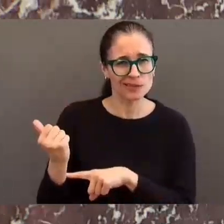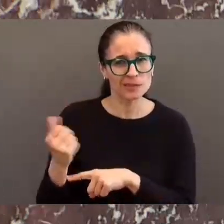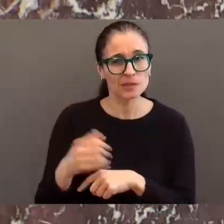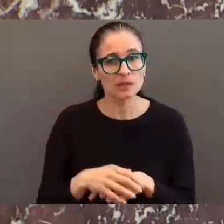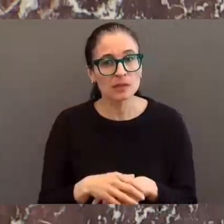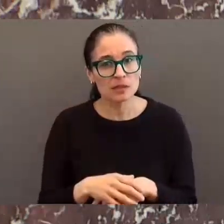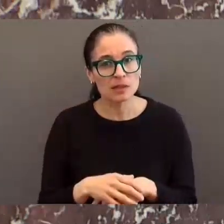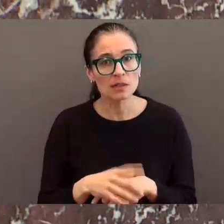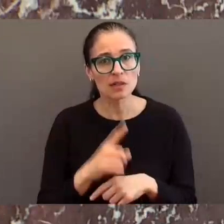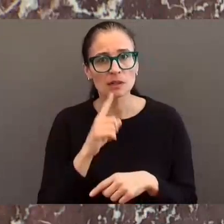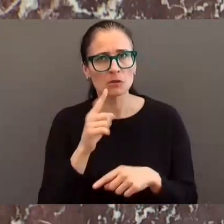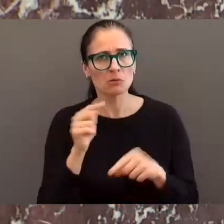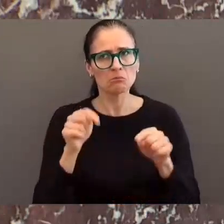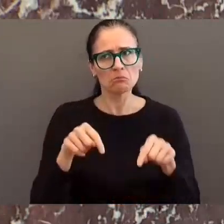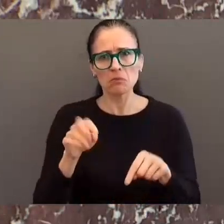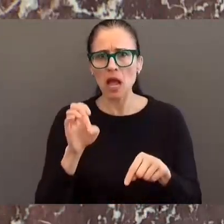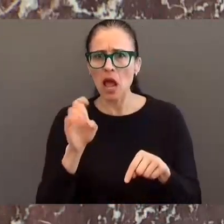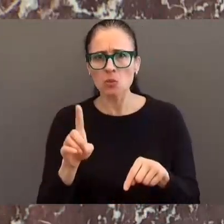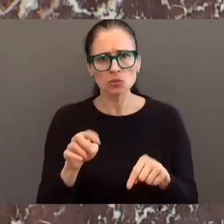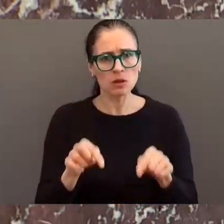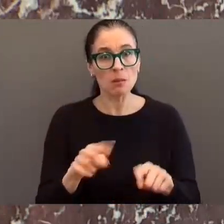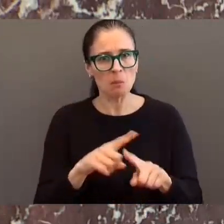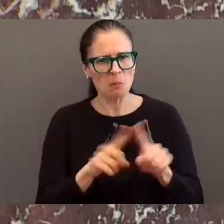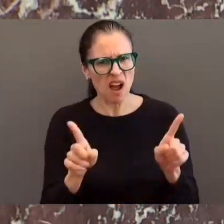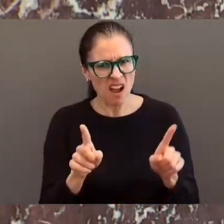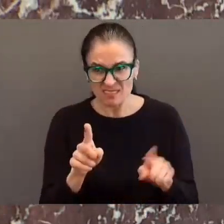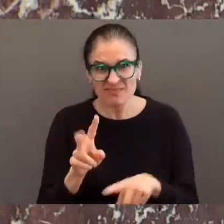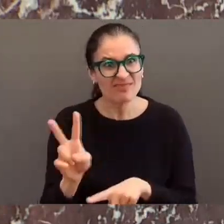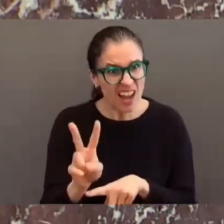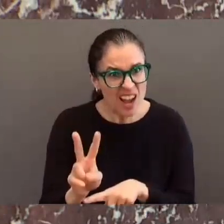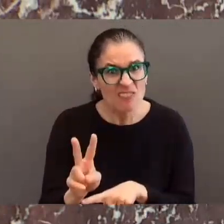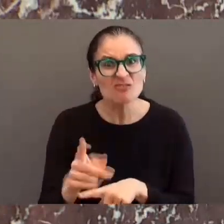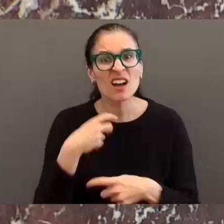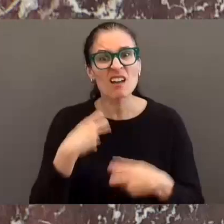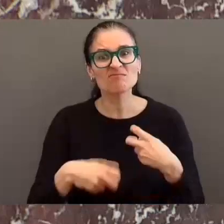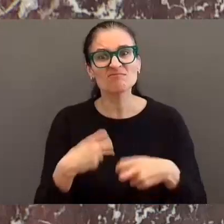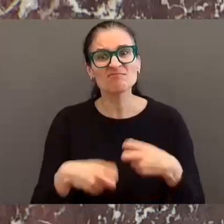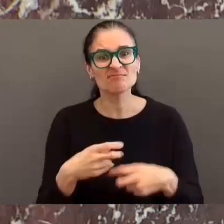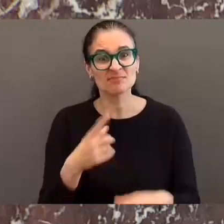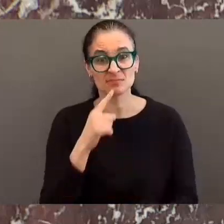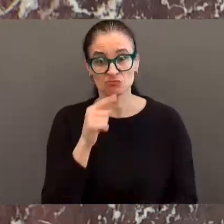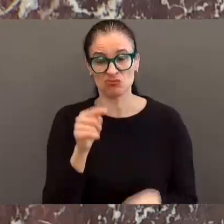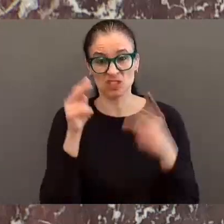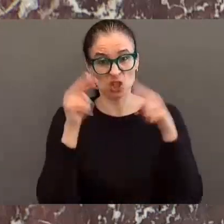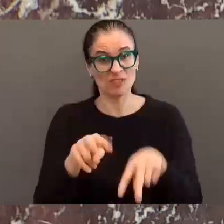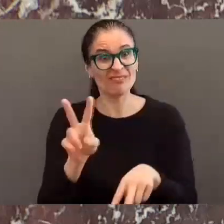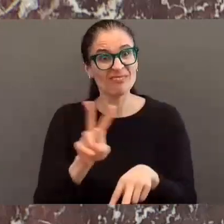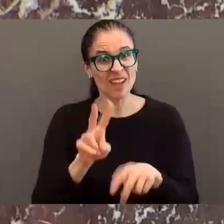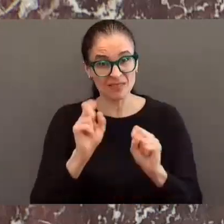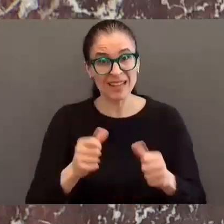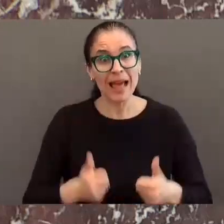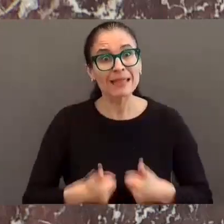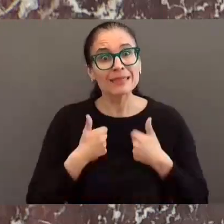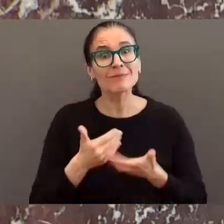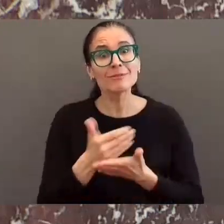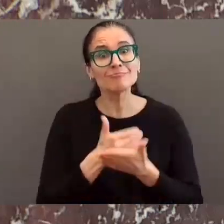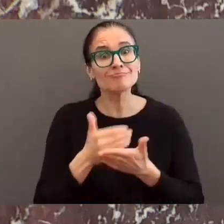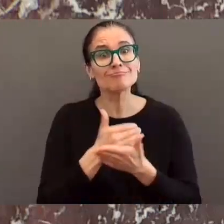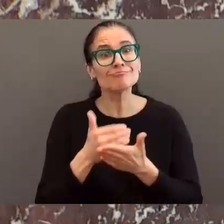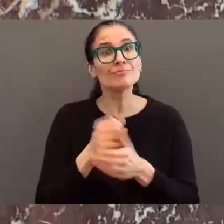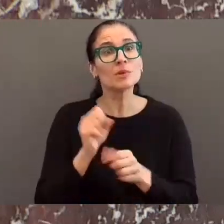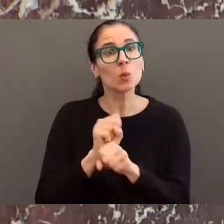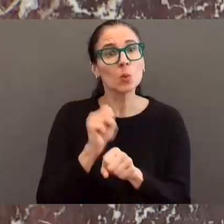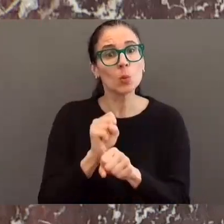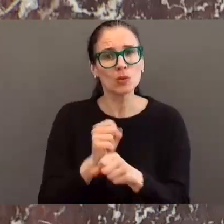issues. In fact, Vancouver is no longer a living wage designated employer, their school district. All under this NDP's watch,